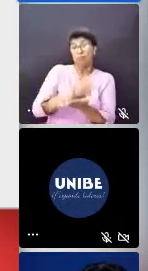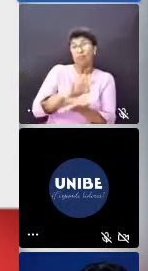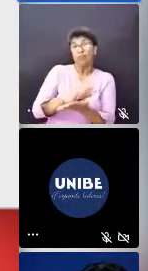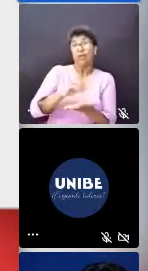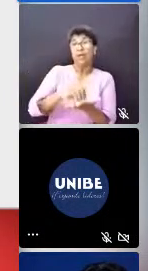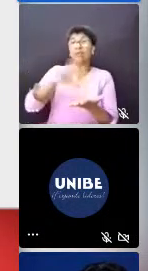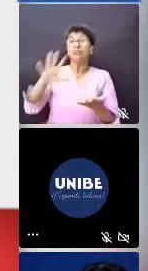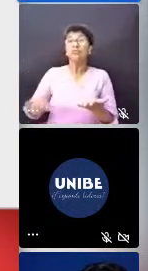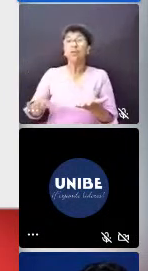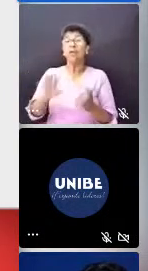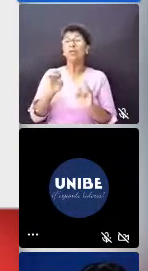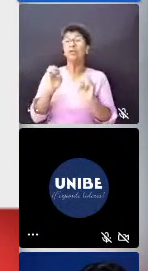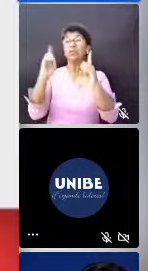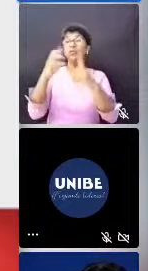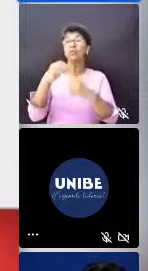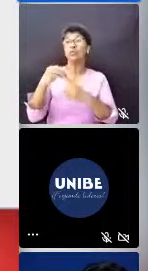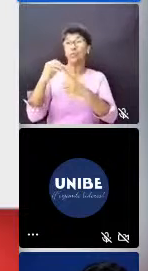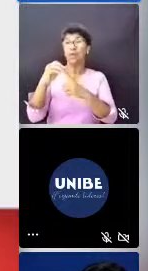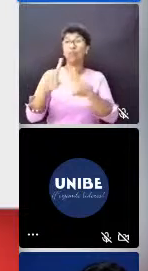a multi-specialist team